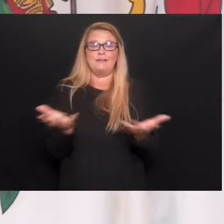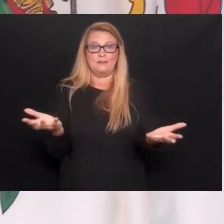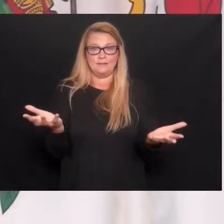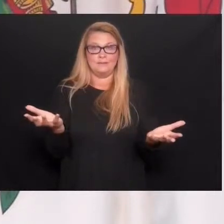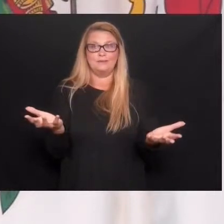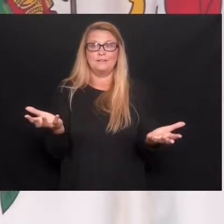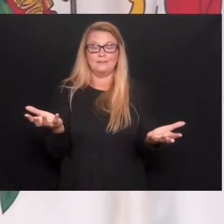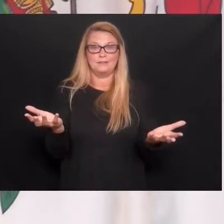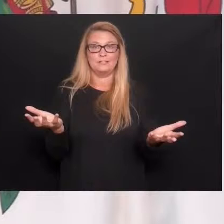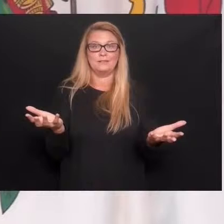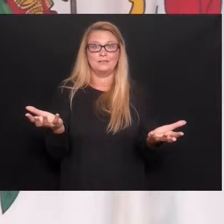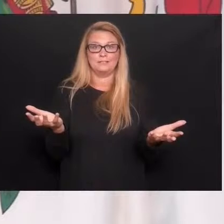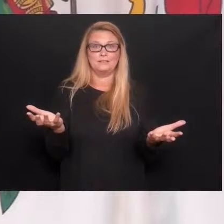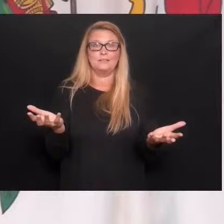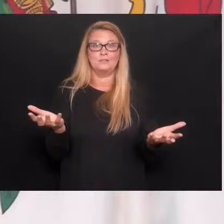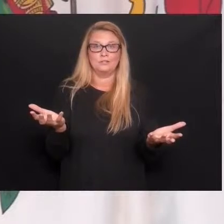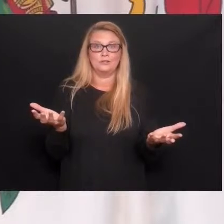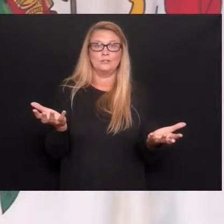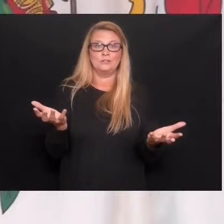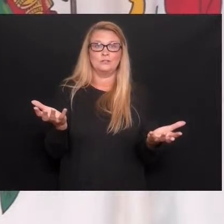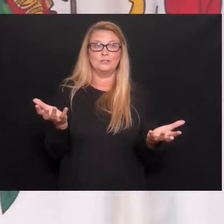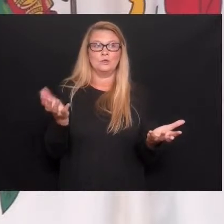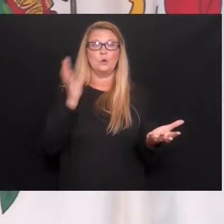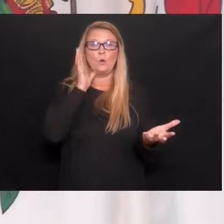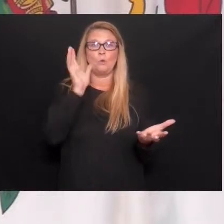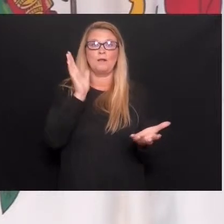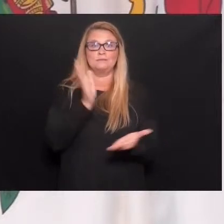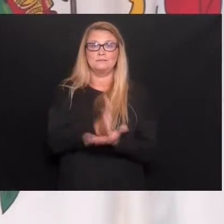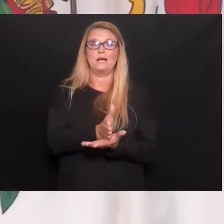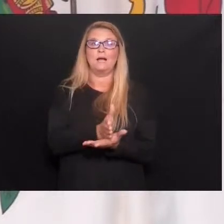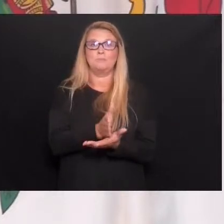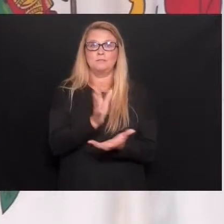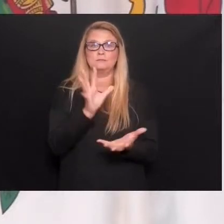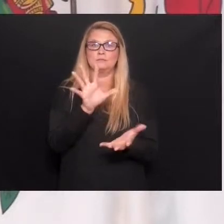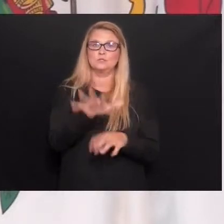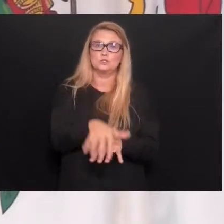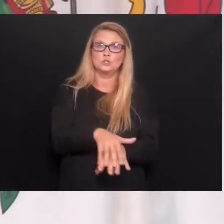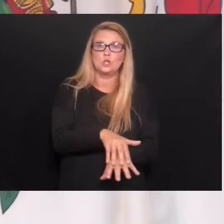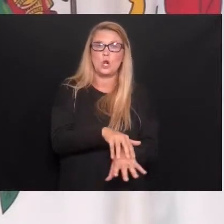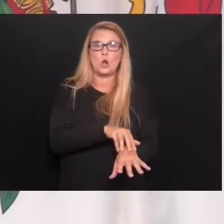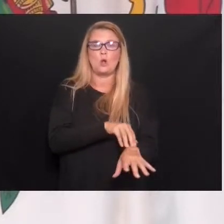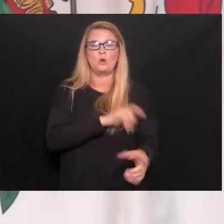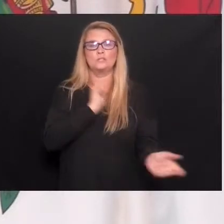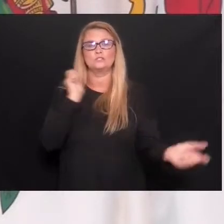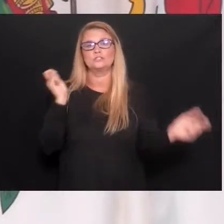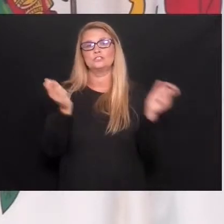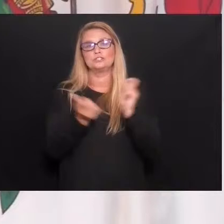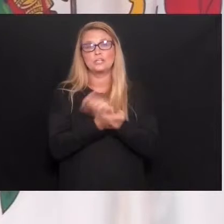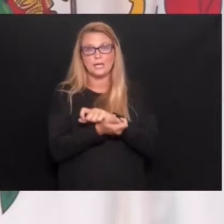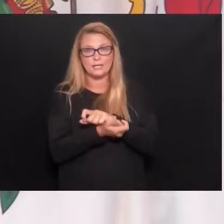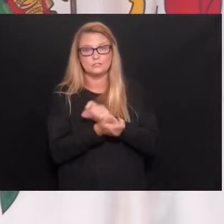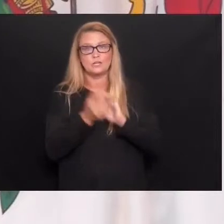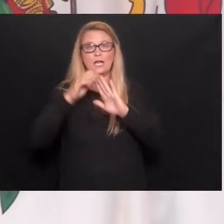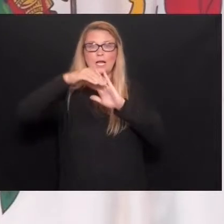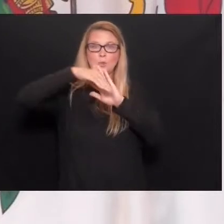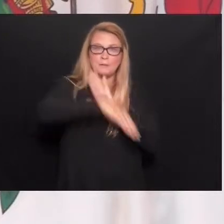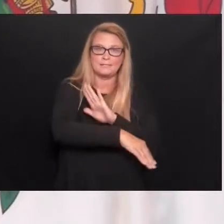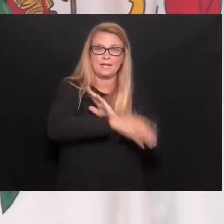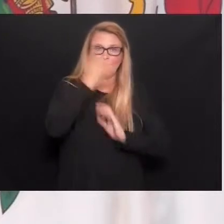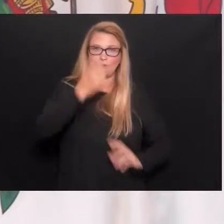that what'll happen is this variant will turn the other way and start moving in our favor. And so,